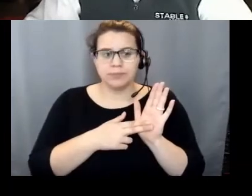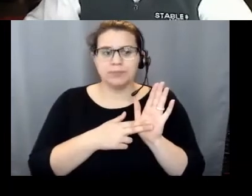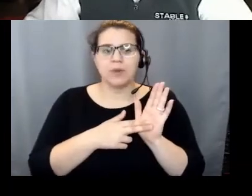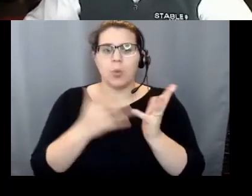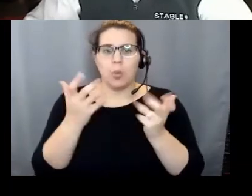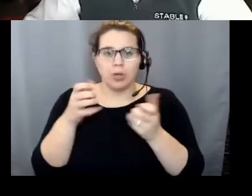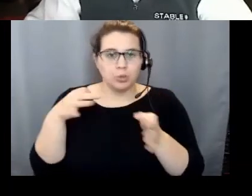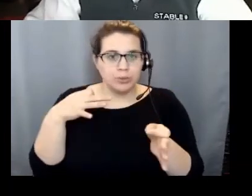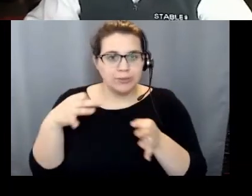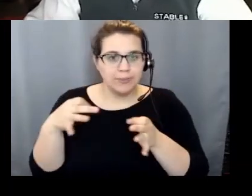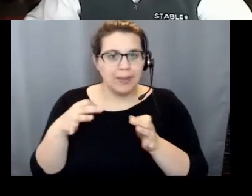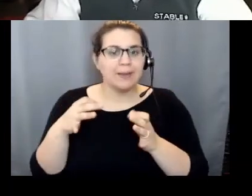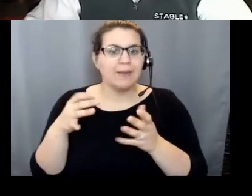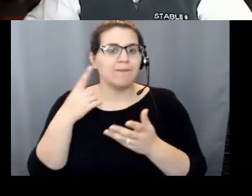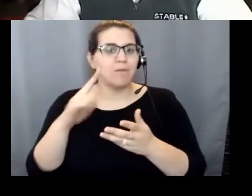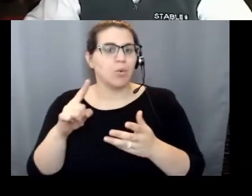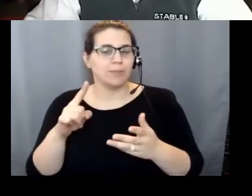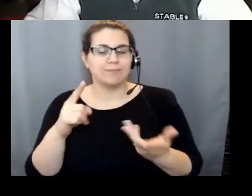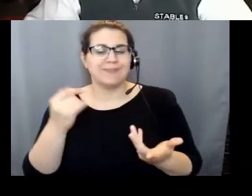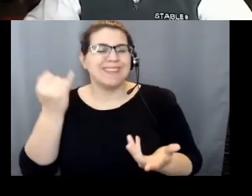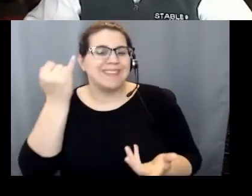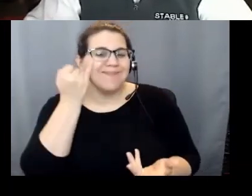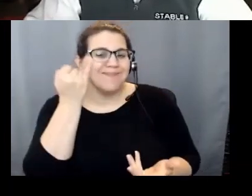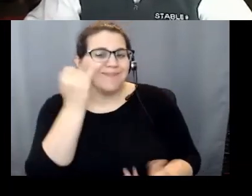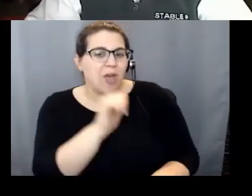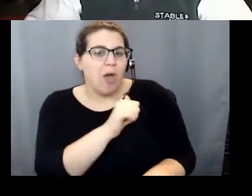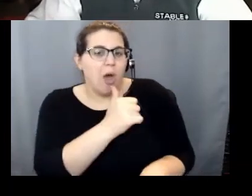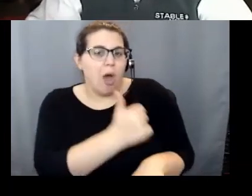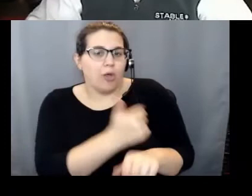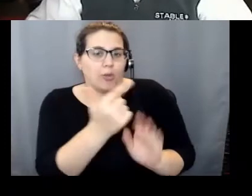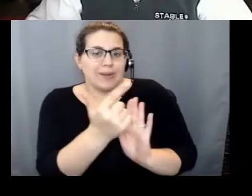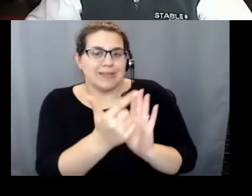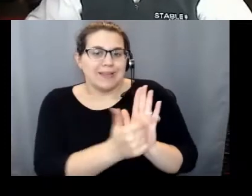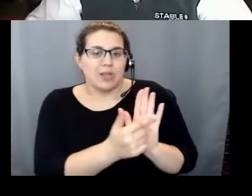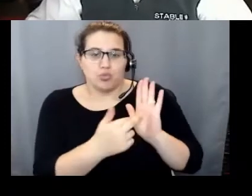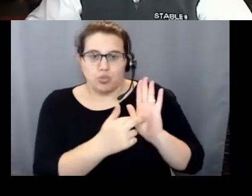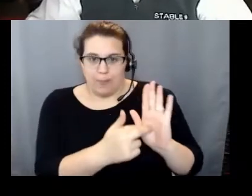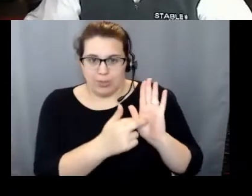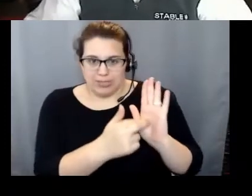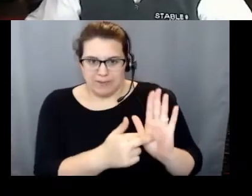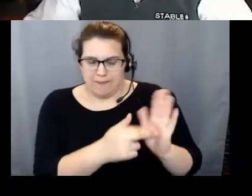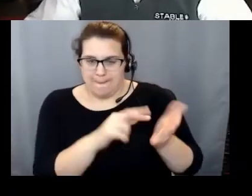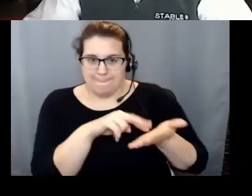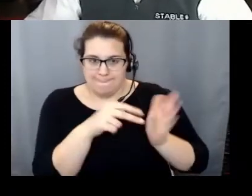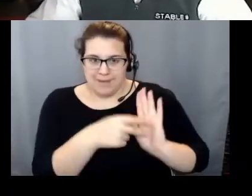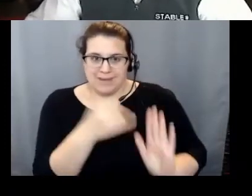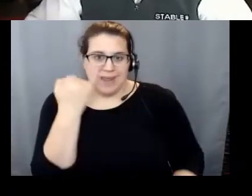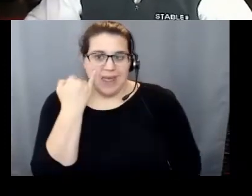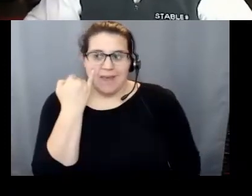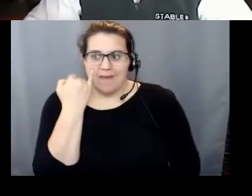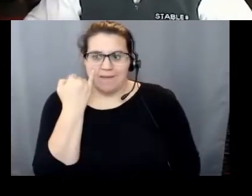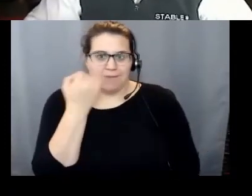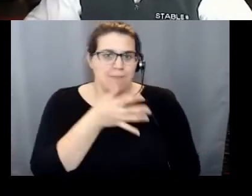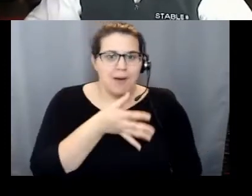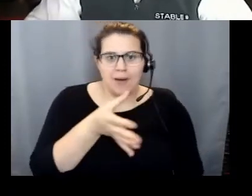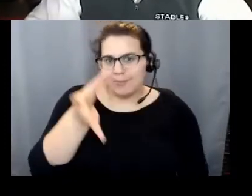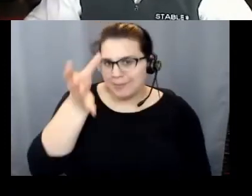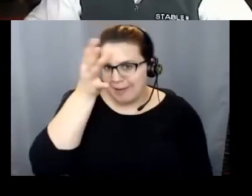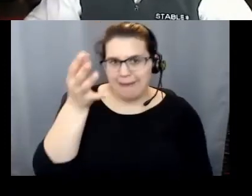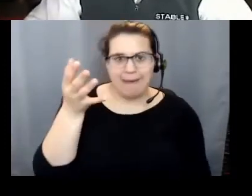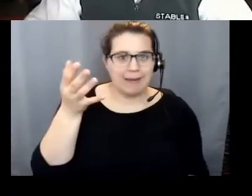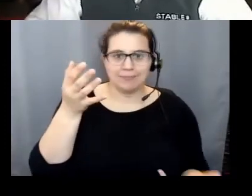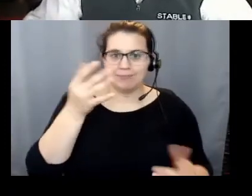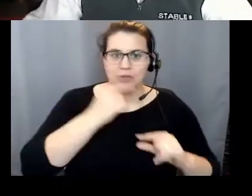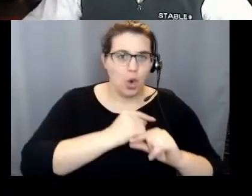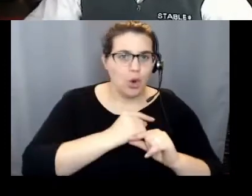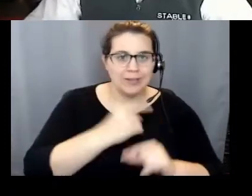walkthrough of an authorized legal representative, somebody who would like to open an account and manage it on behalf of the beneficiary